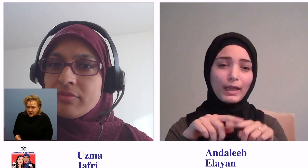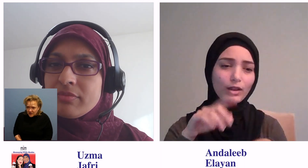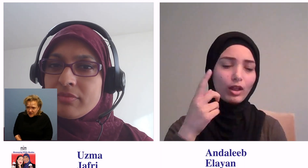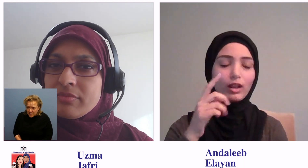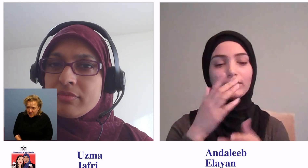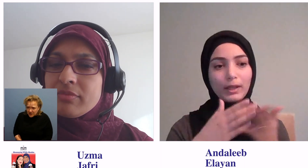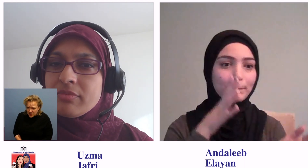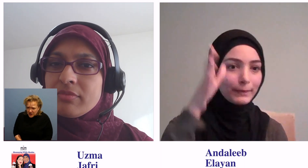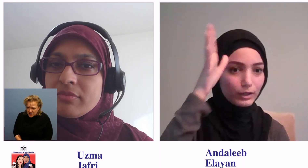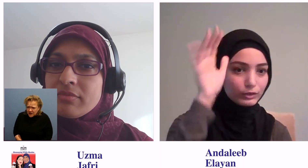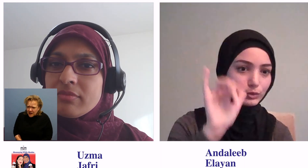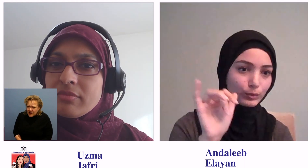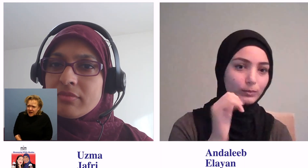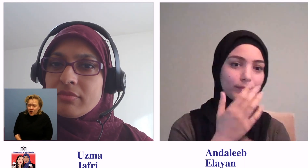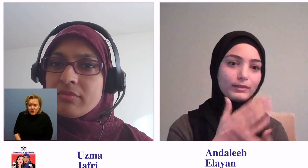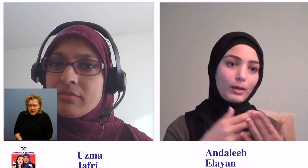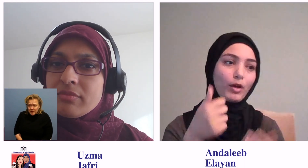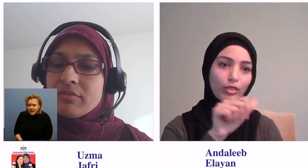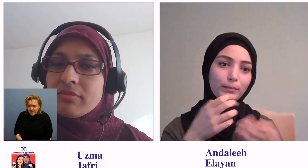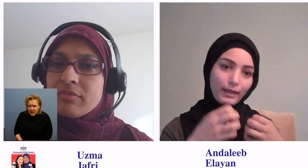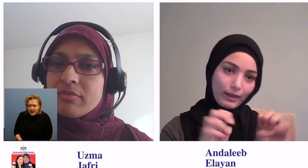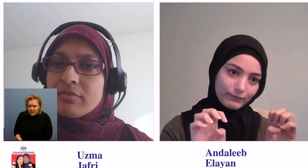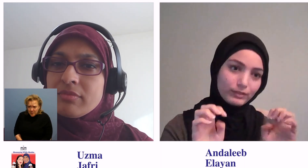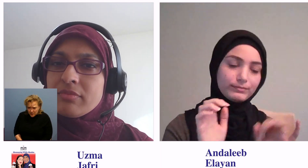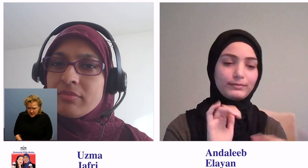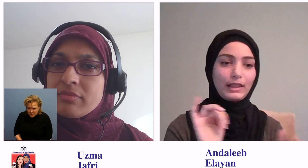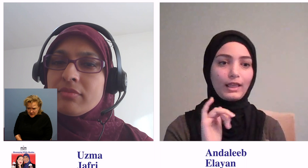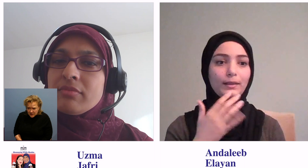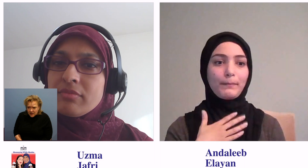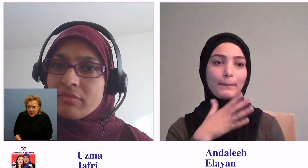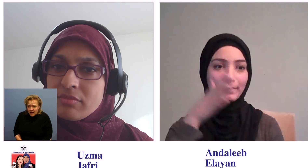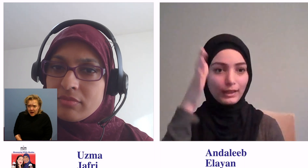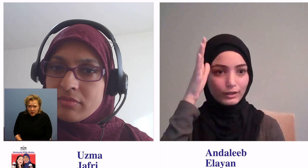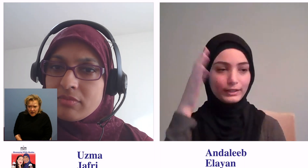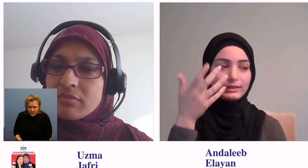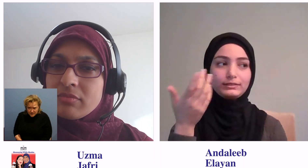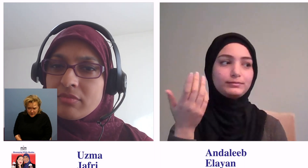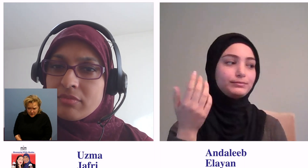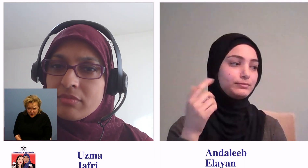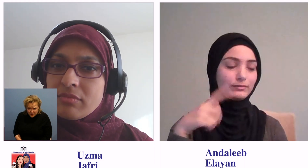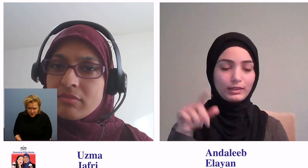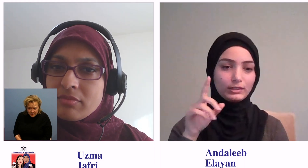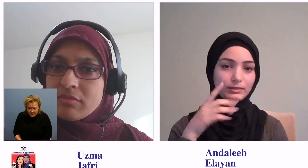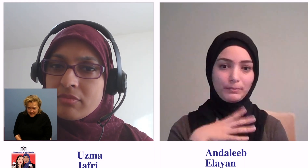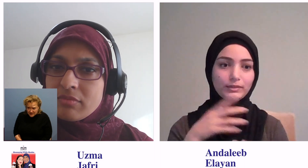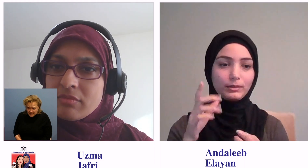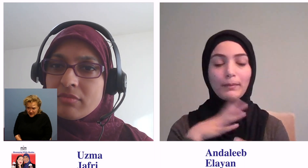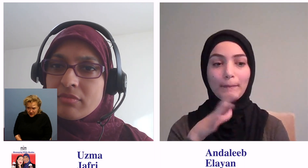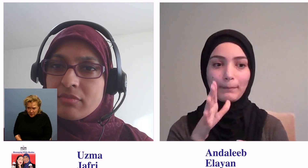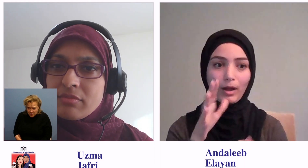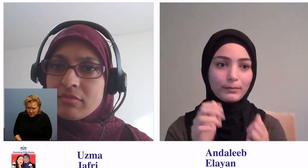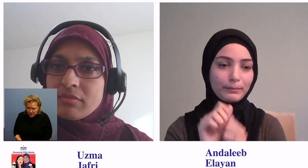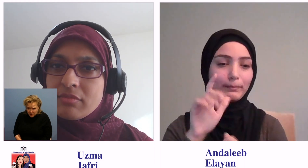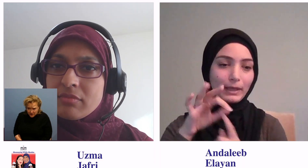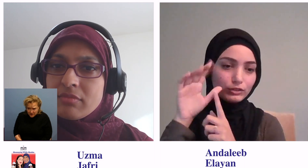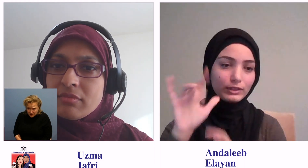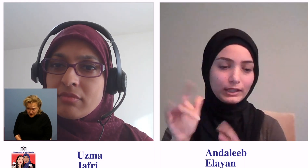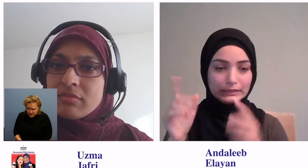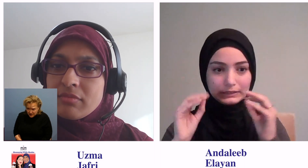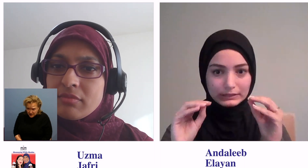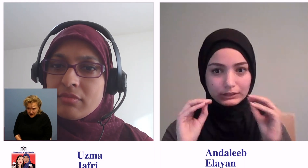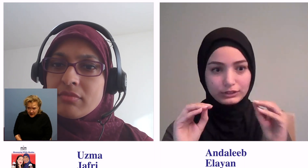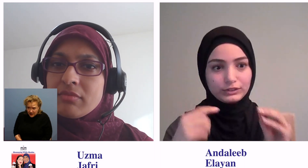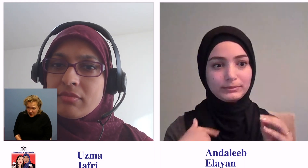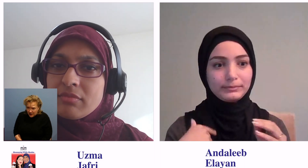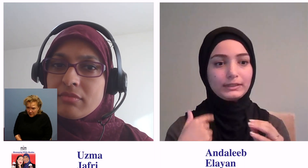engaged in the Islamic education. But it also depends a lot on the parents. What efforts do they do? Like I said, you know, about my parents,